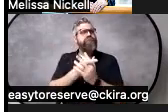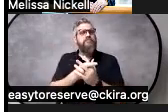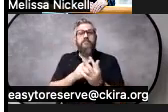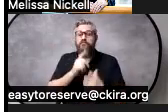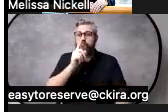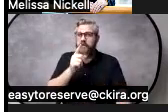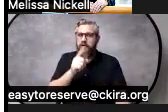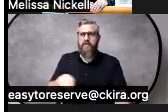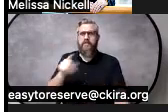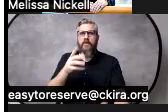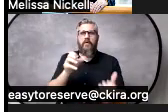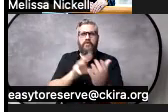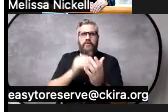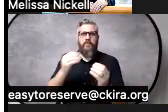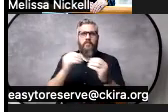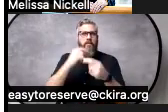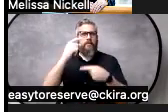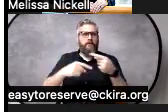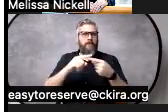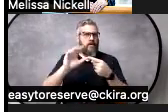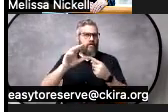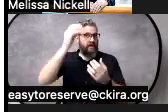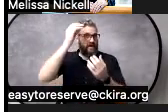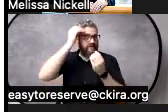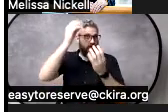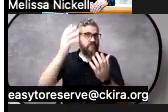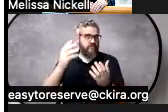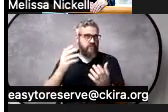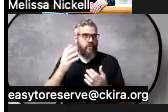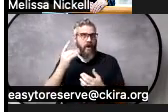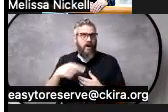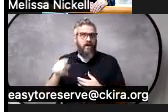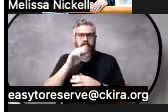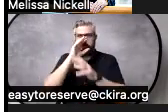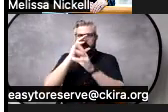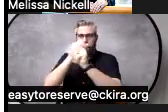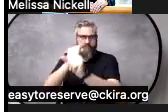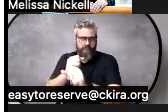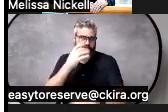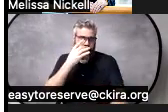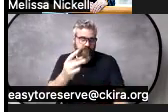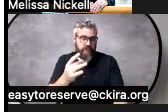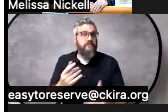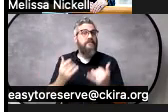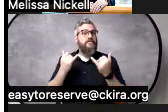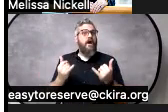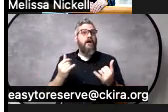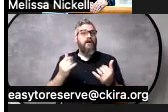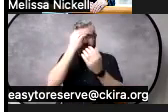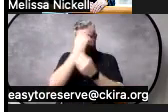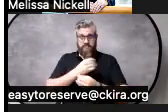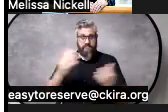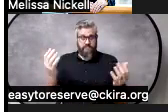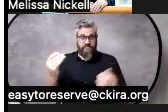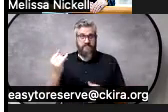your information that you presented because they are so interested. Now, I want to let you know it's okay if you